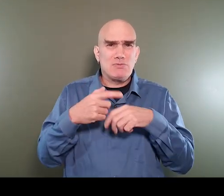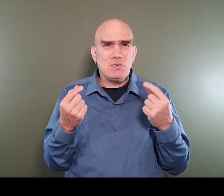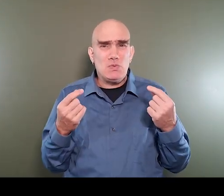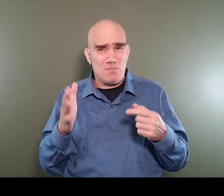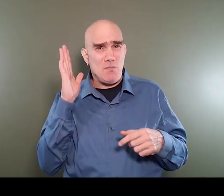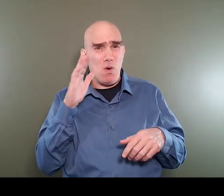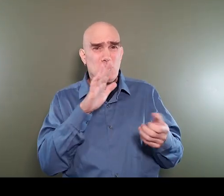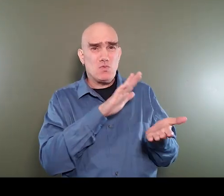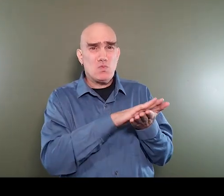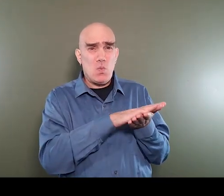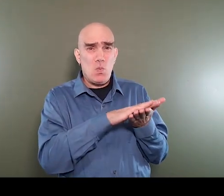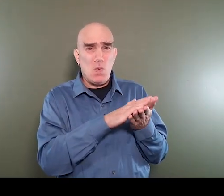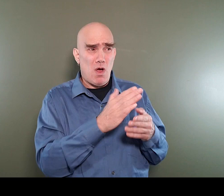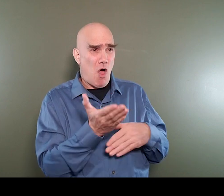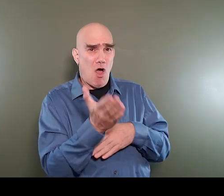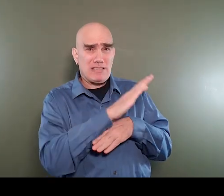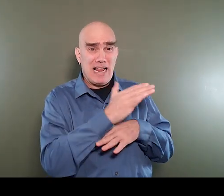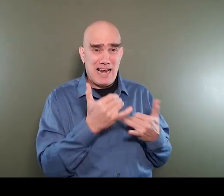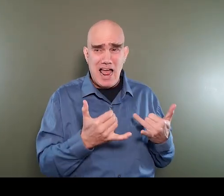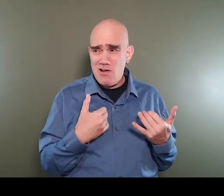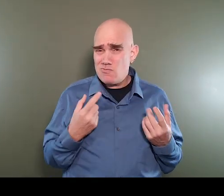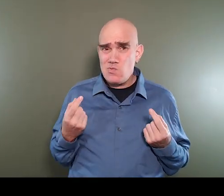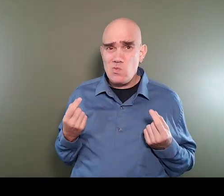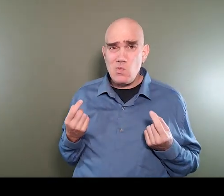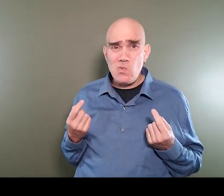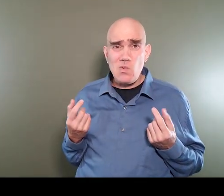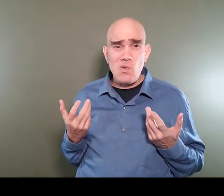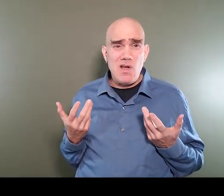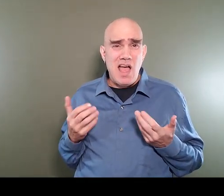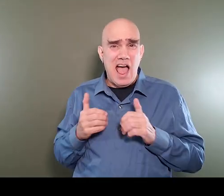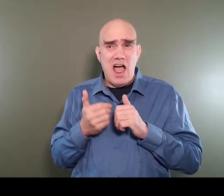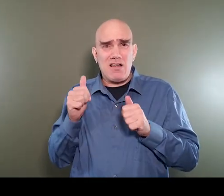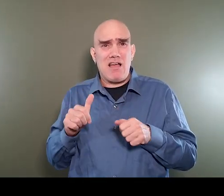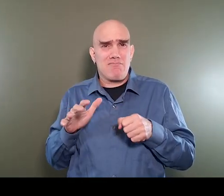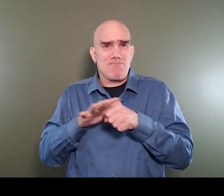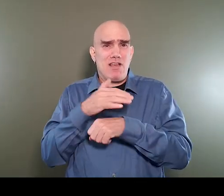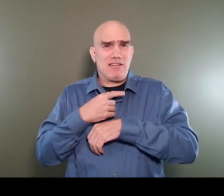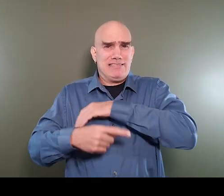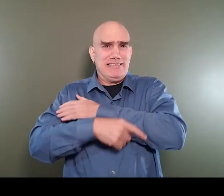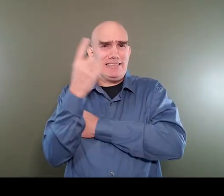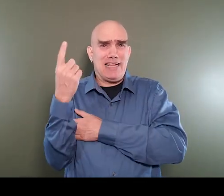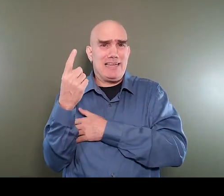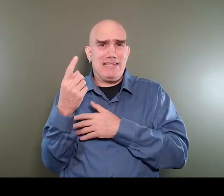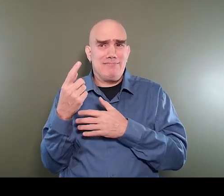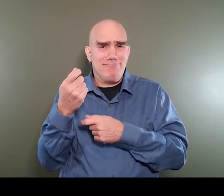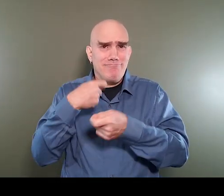this time that used to be time in school and that sort of stuff?